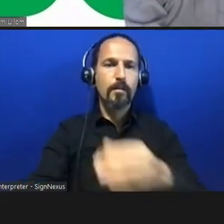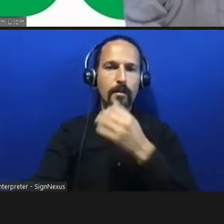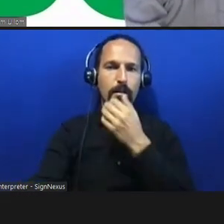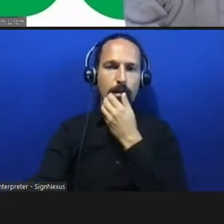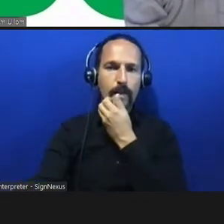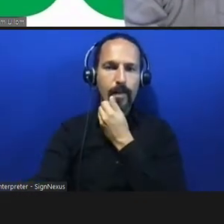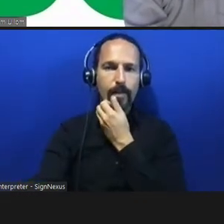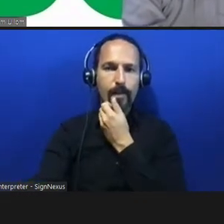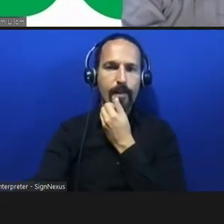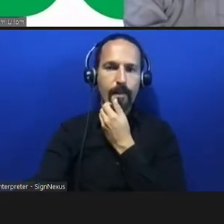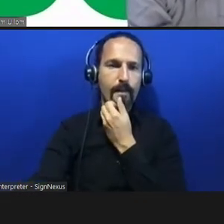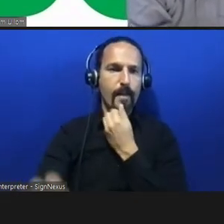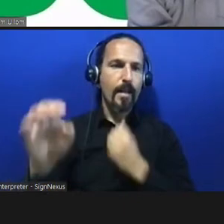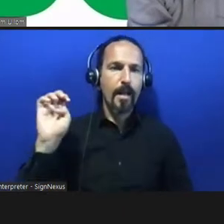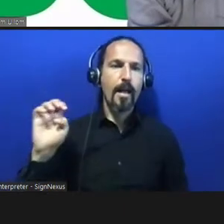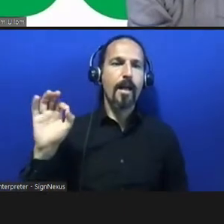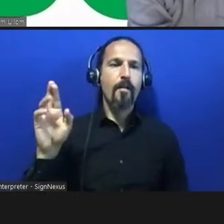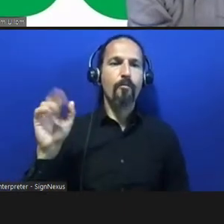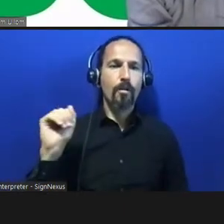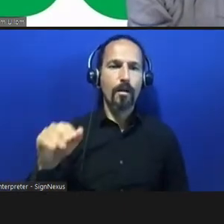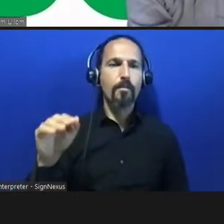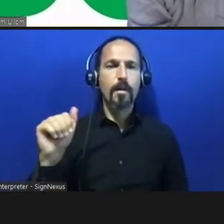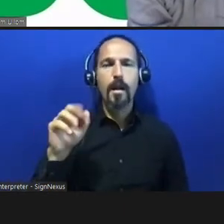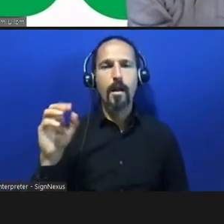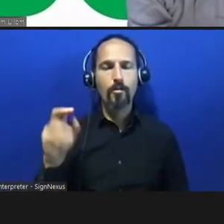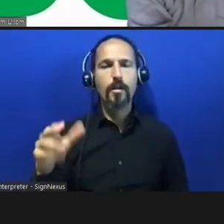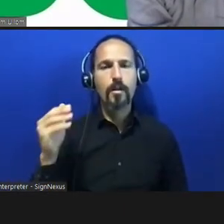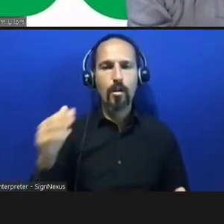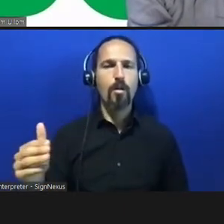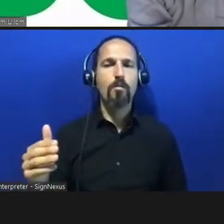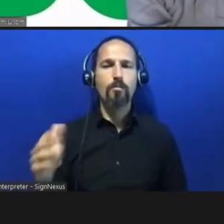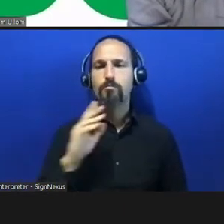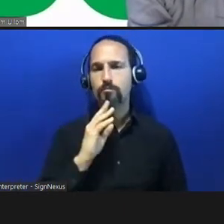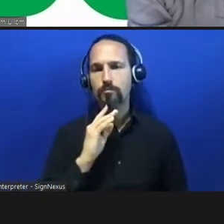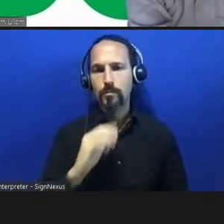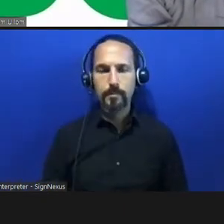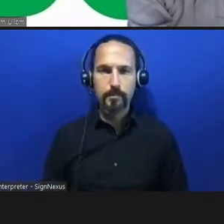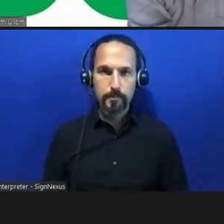Ephraim you may unmute yourself and begin your remarks